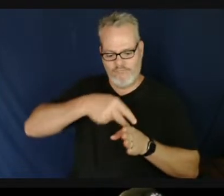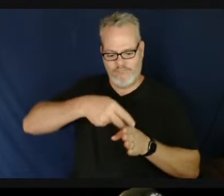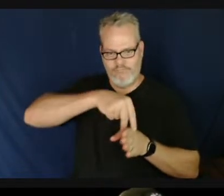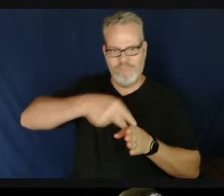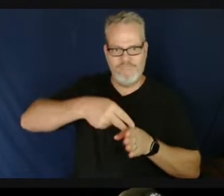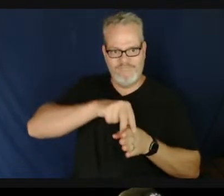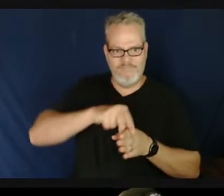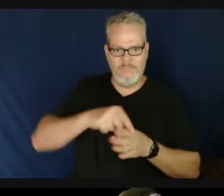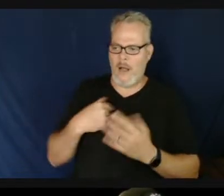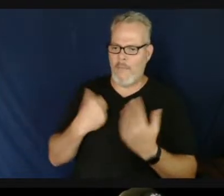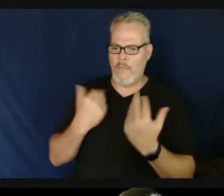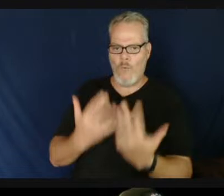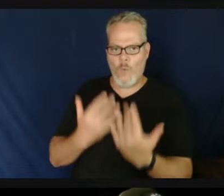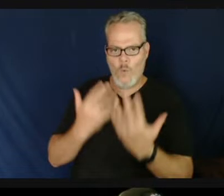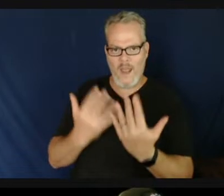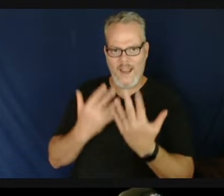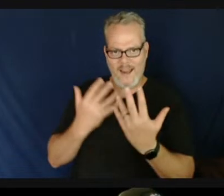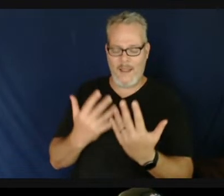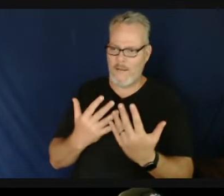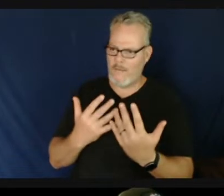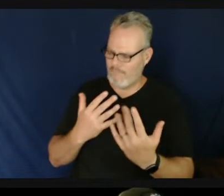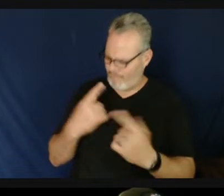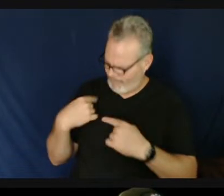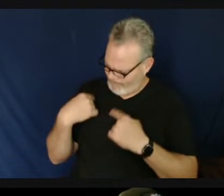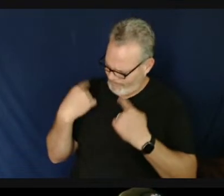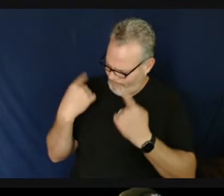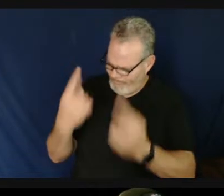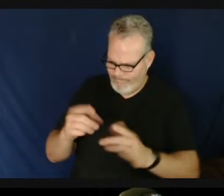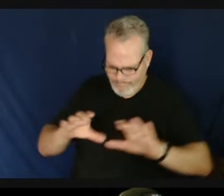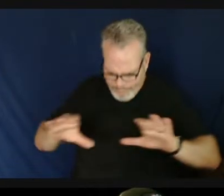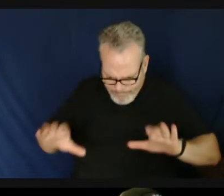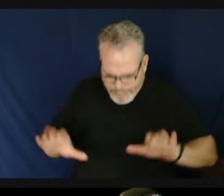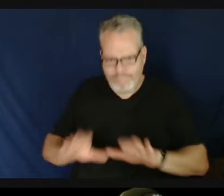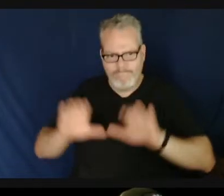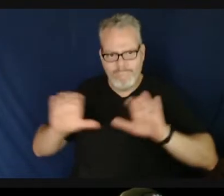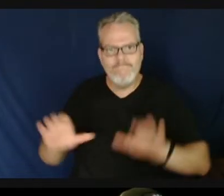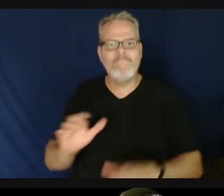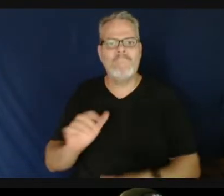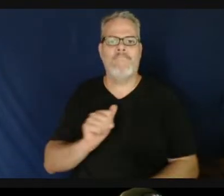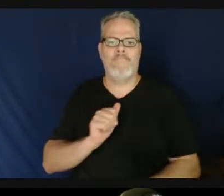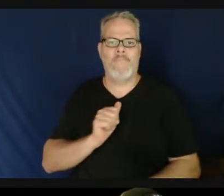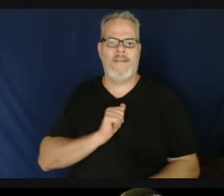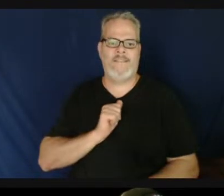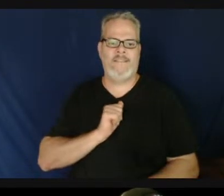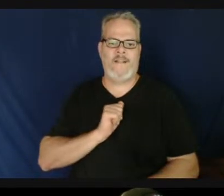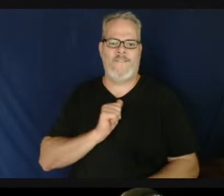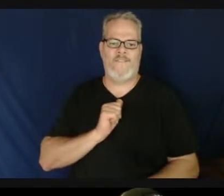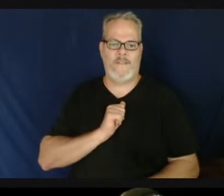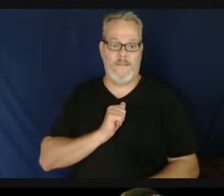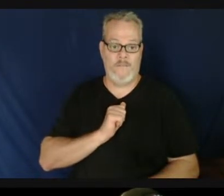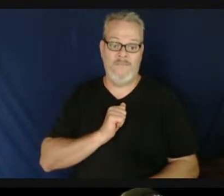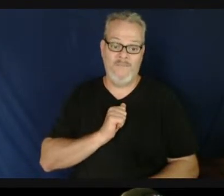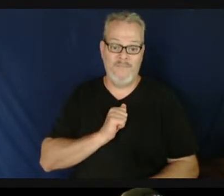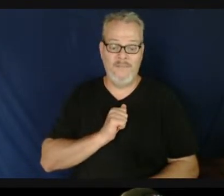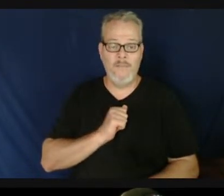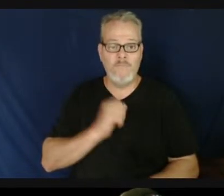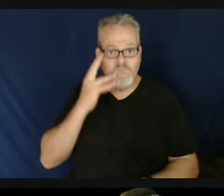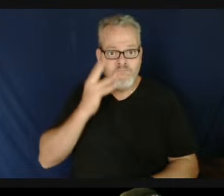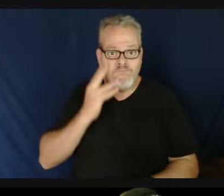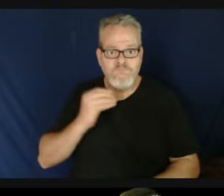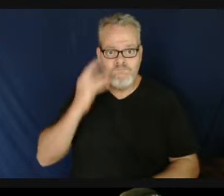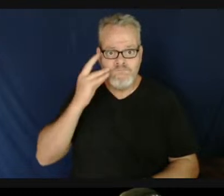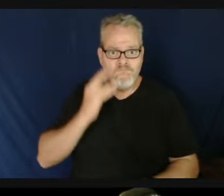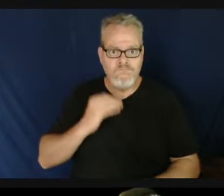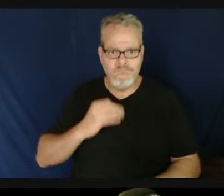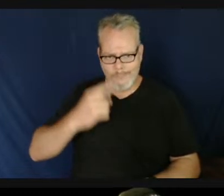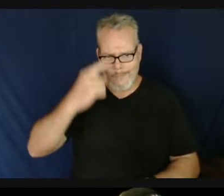it. I have pretty much dedicated myself to going and doing it, and just to get some experience. I think it's